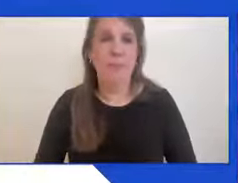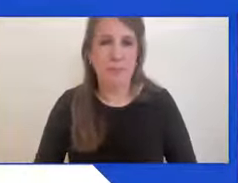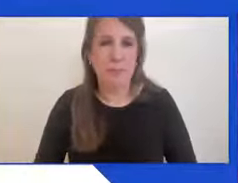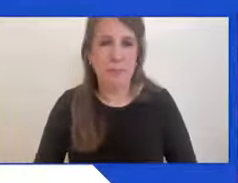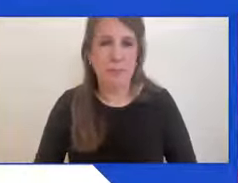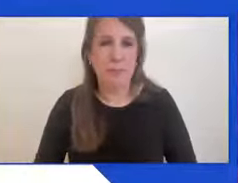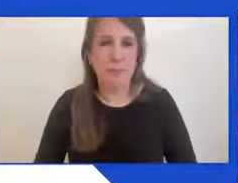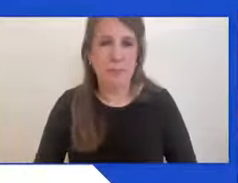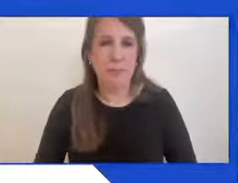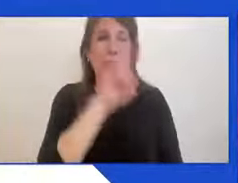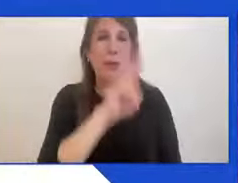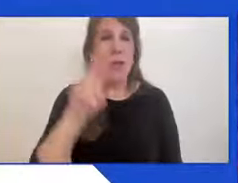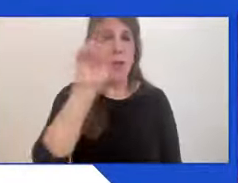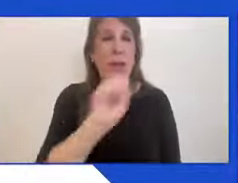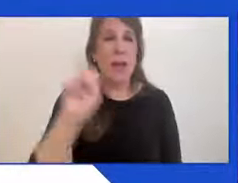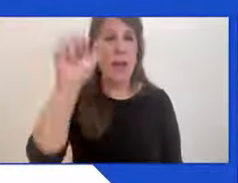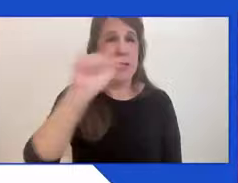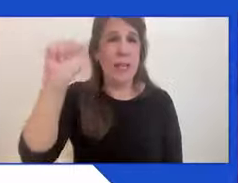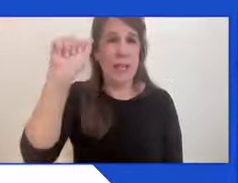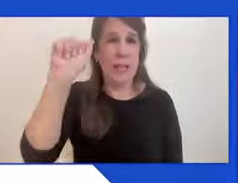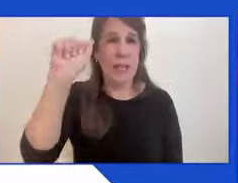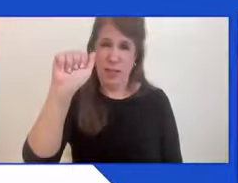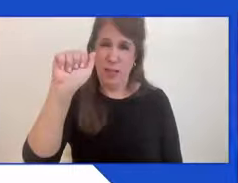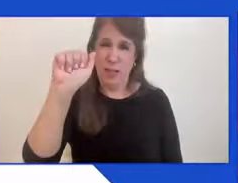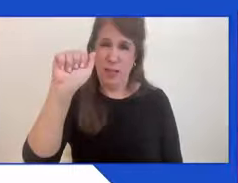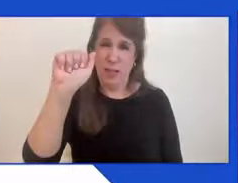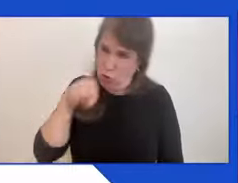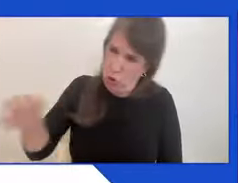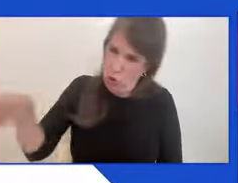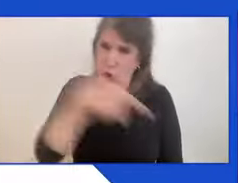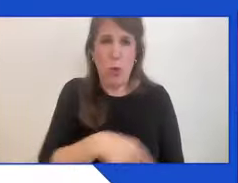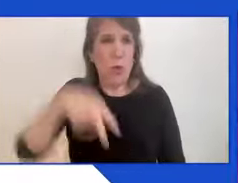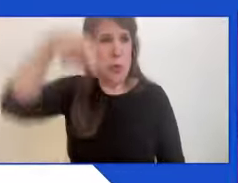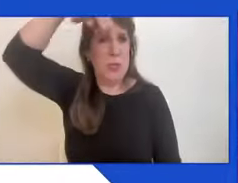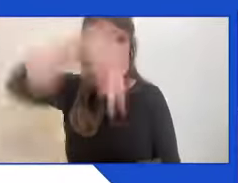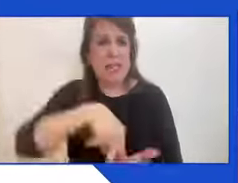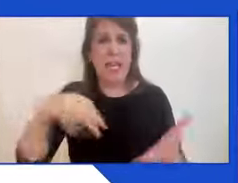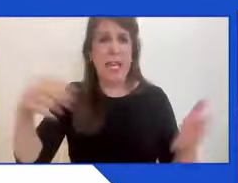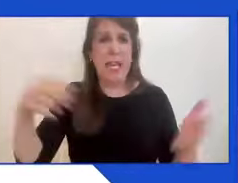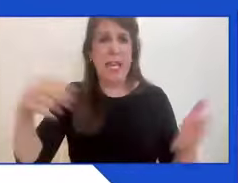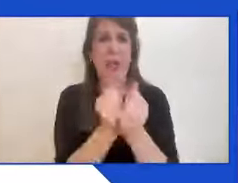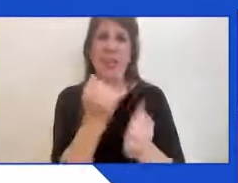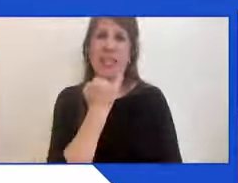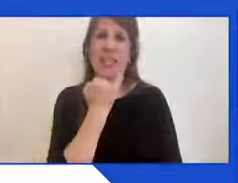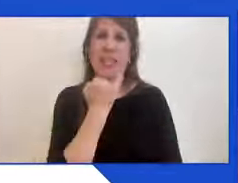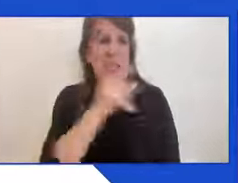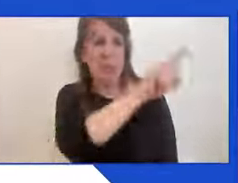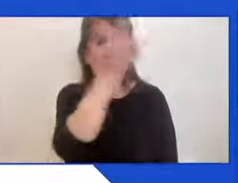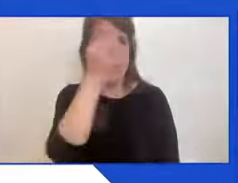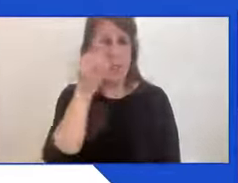United States of America, do you stand with Israel?